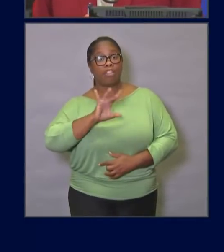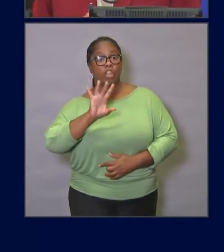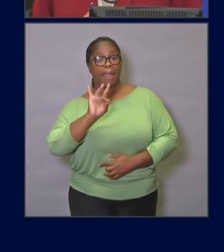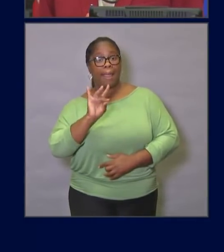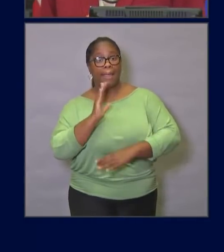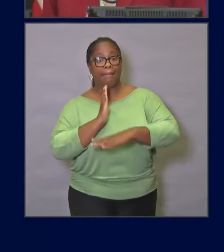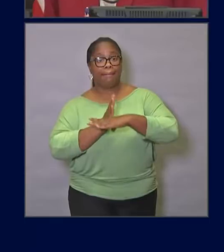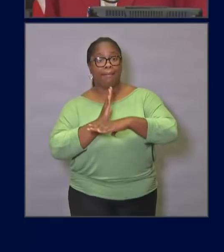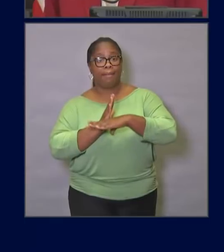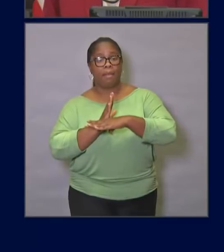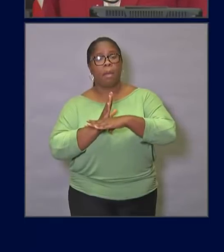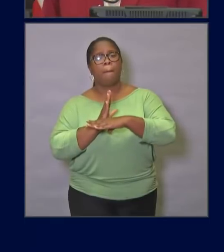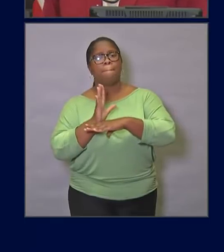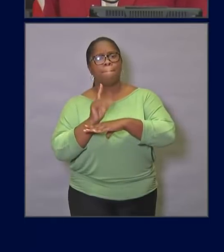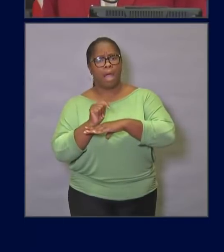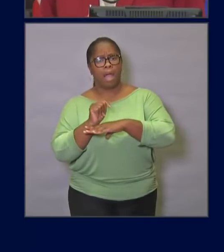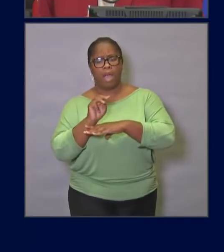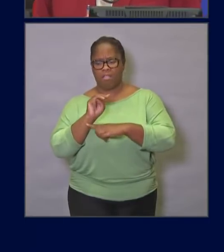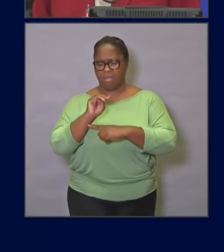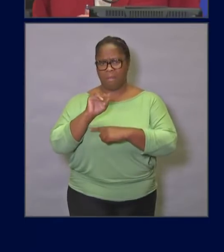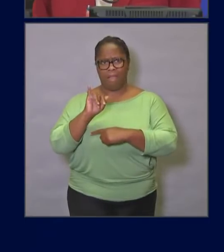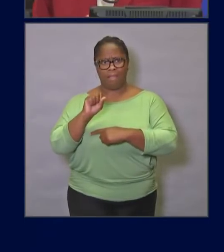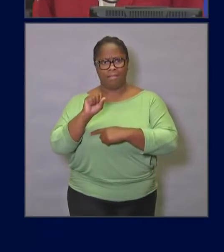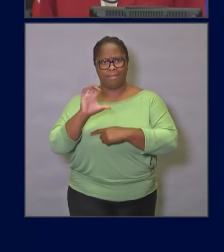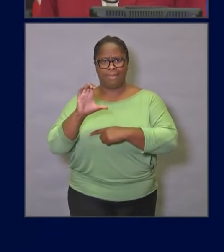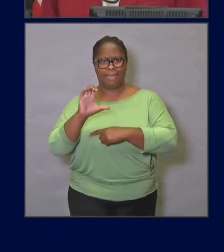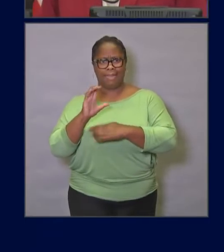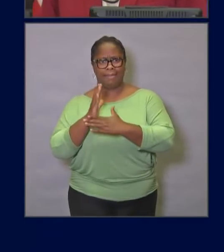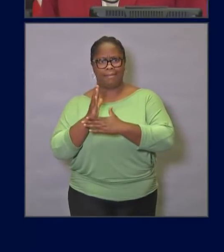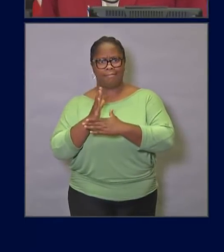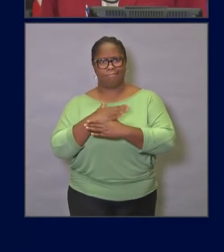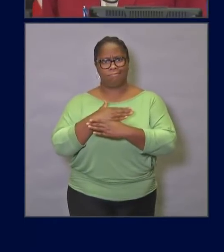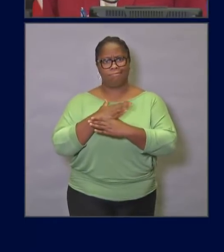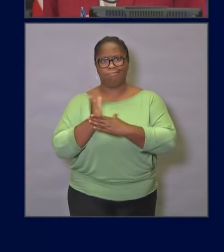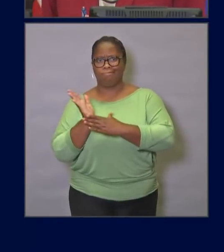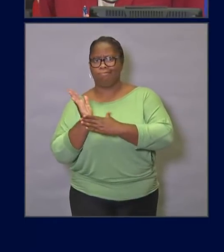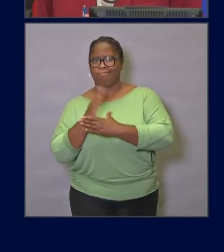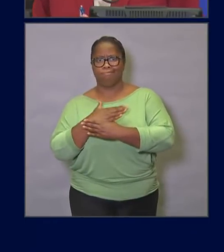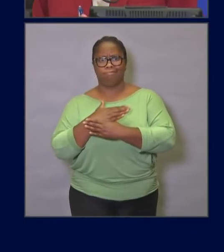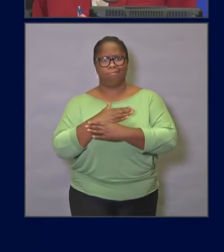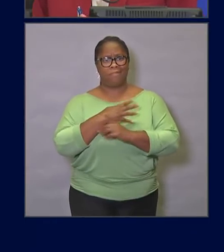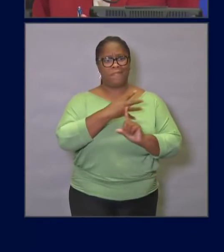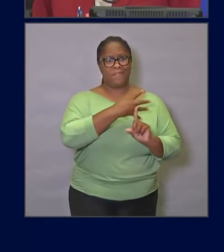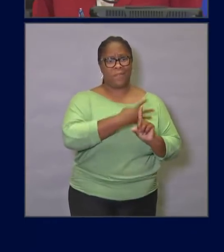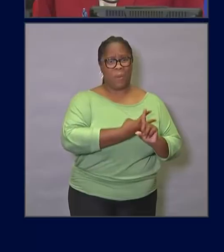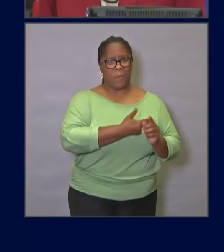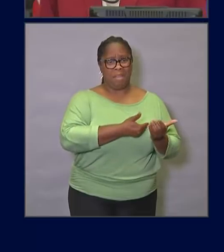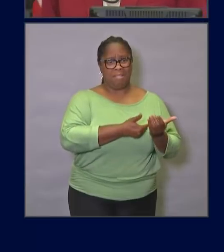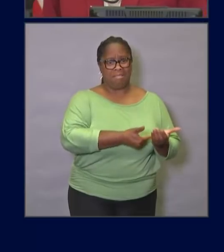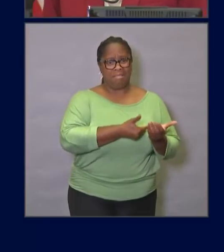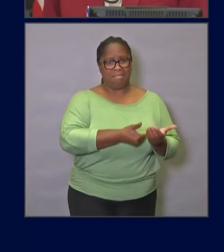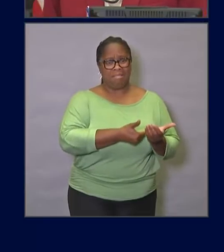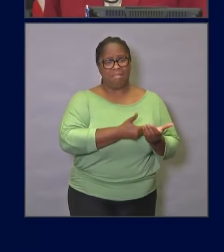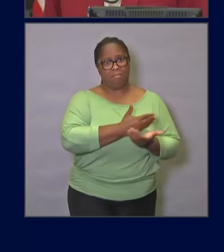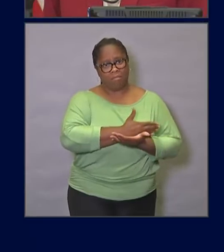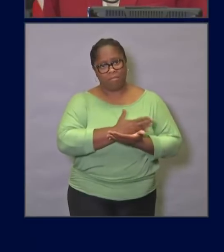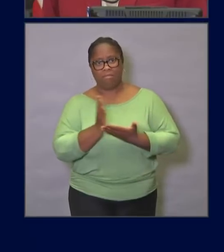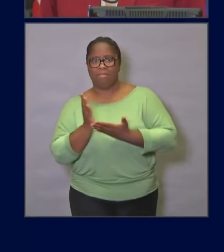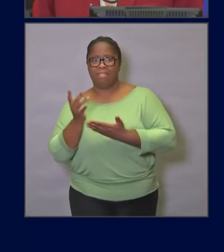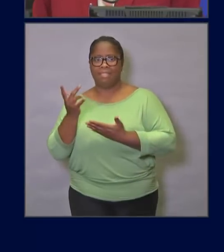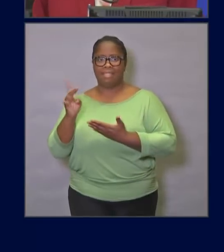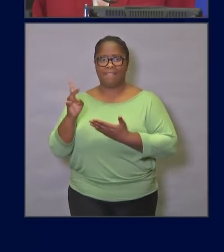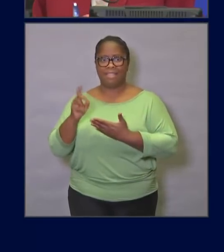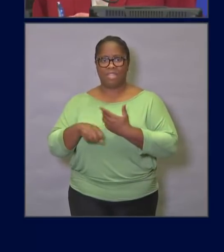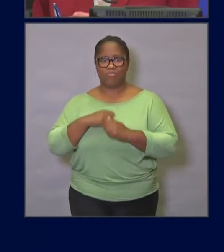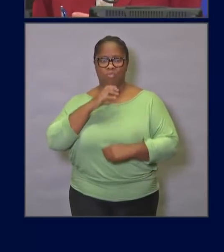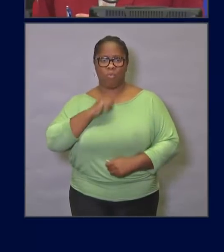for patients with MIS-C is 4 months to 17 years. 75% of the cases